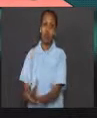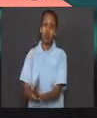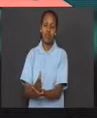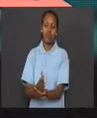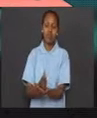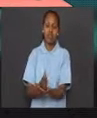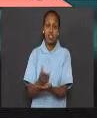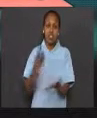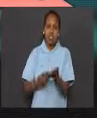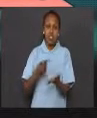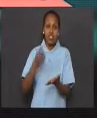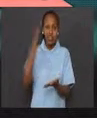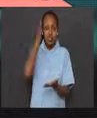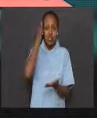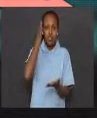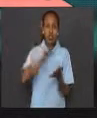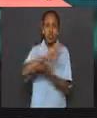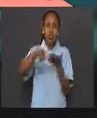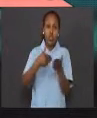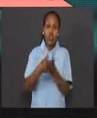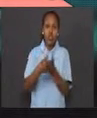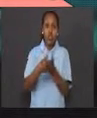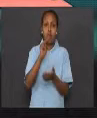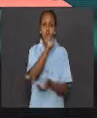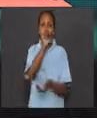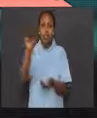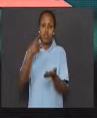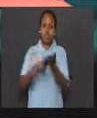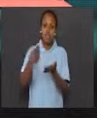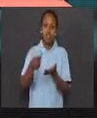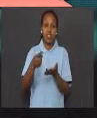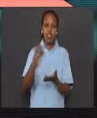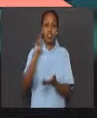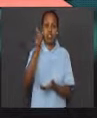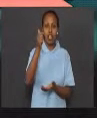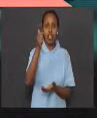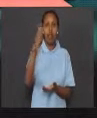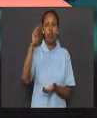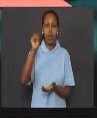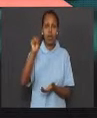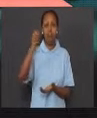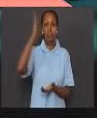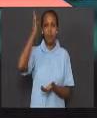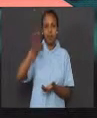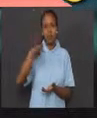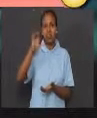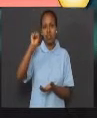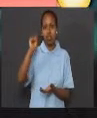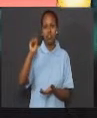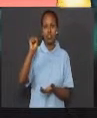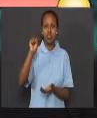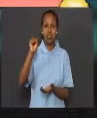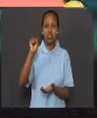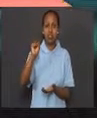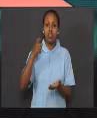Since we know the total momentum of the system is 10 kilogram meters per second,